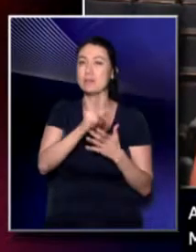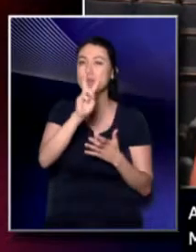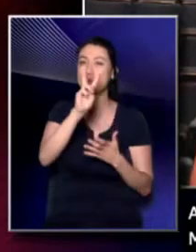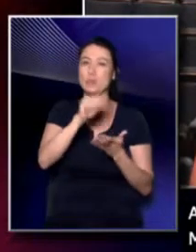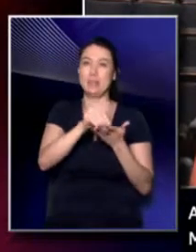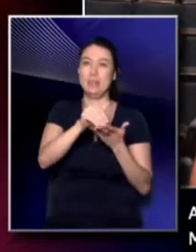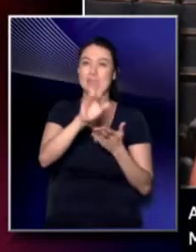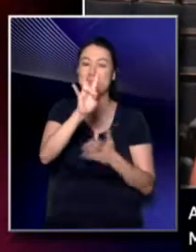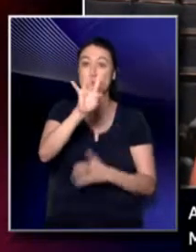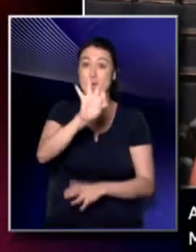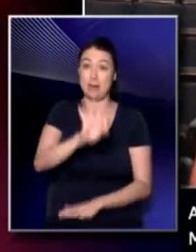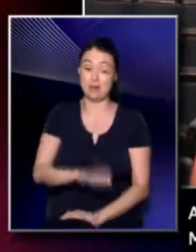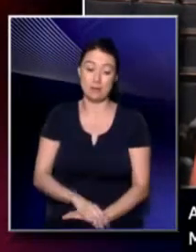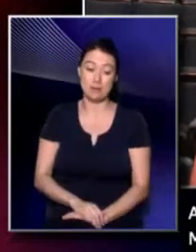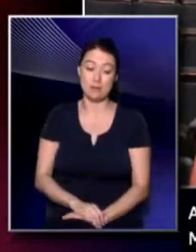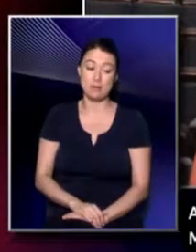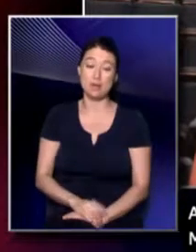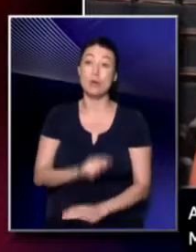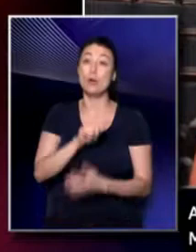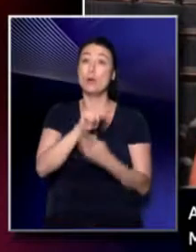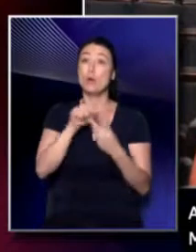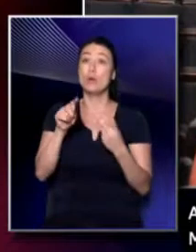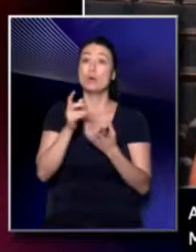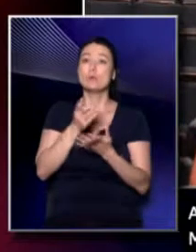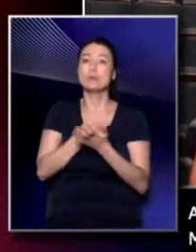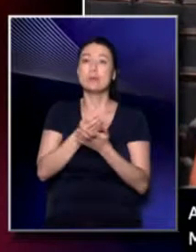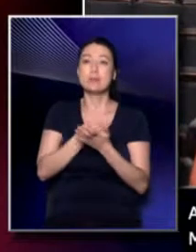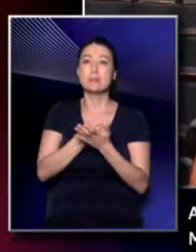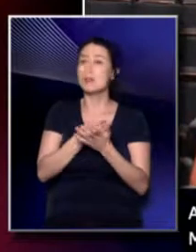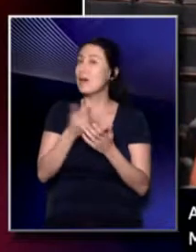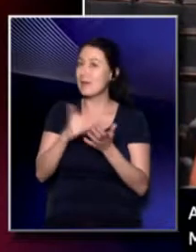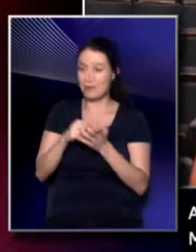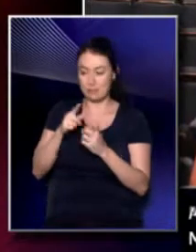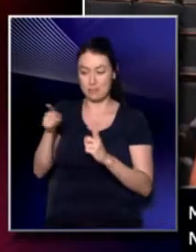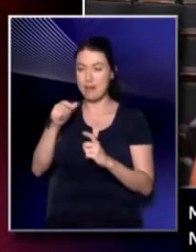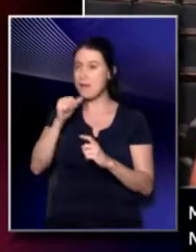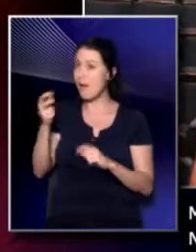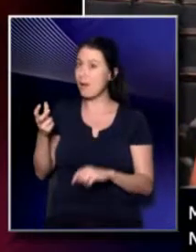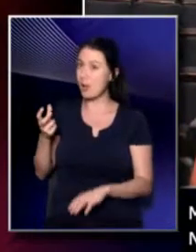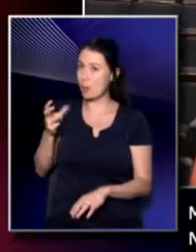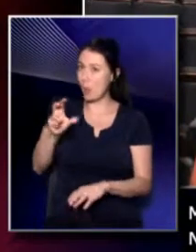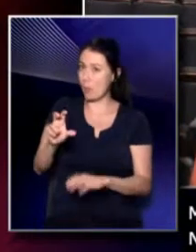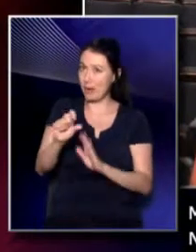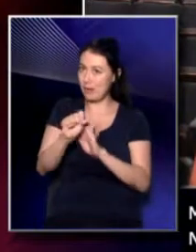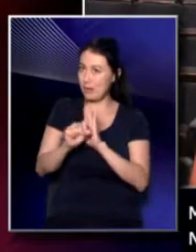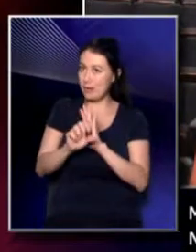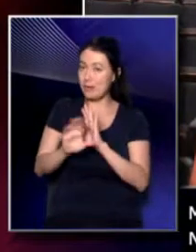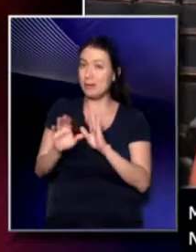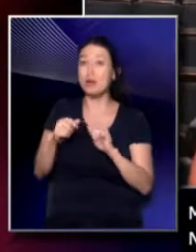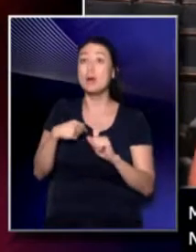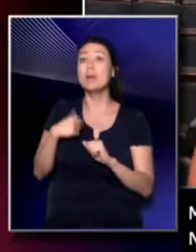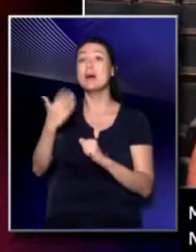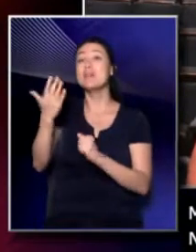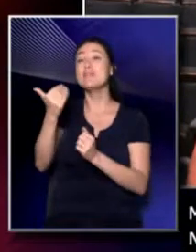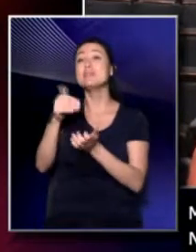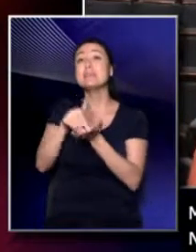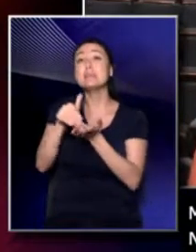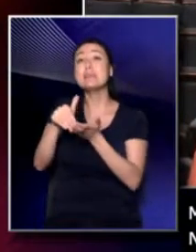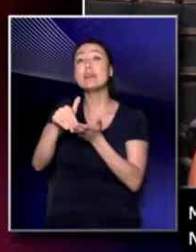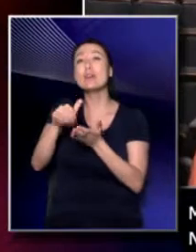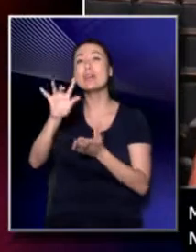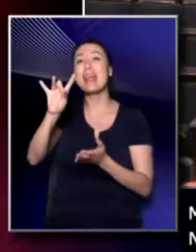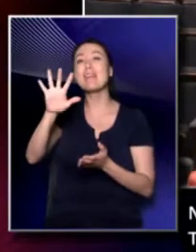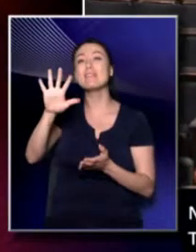$2,079,000. These funds, again, are not appropriated, but generally the